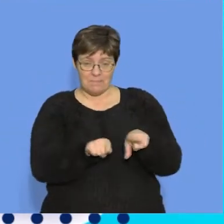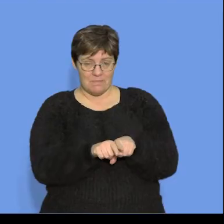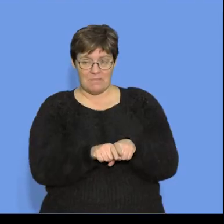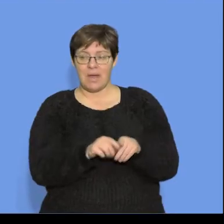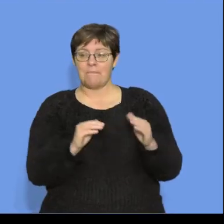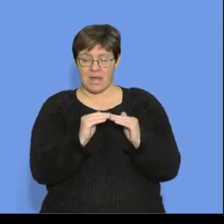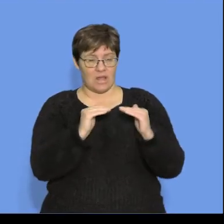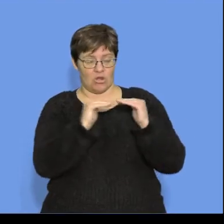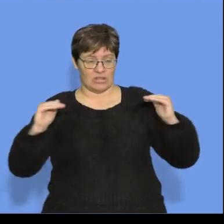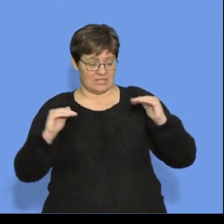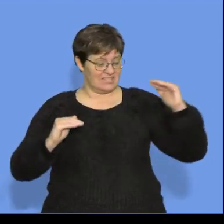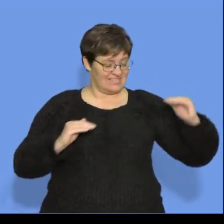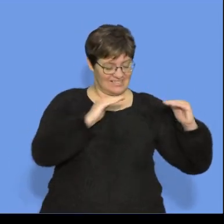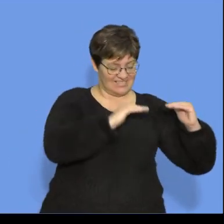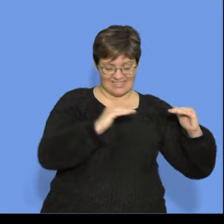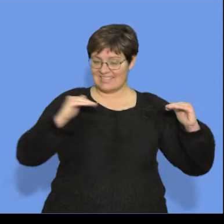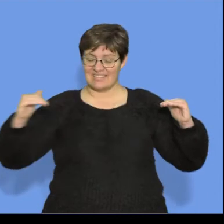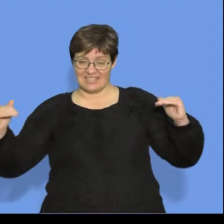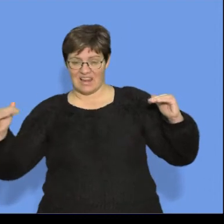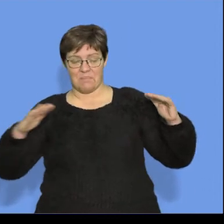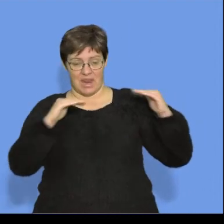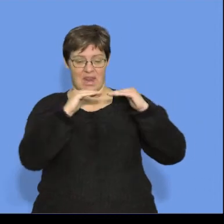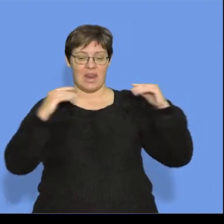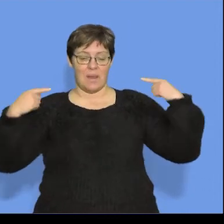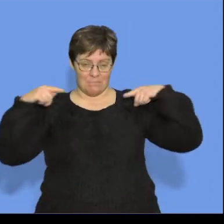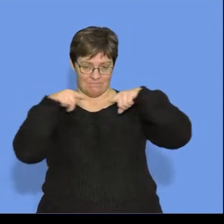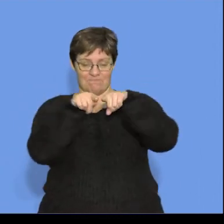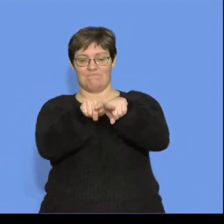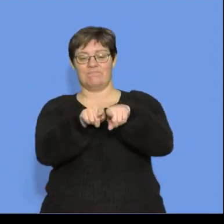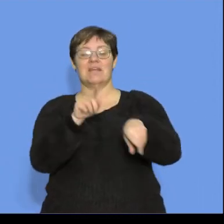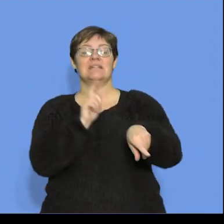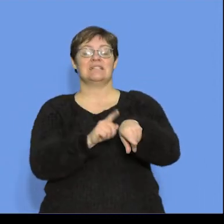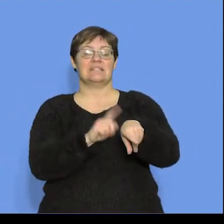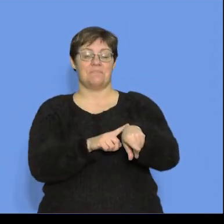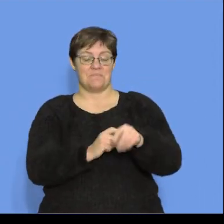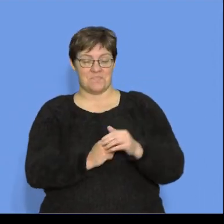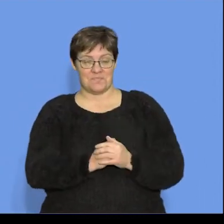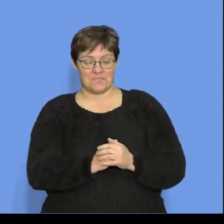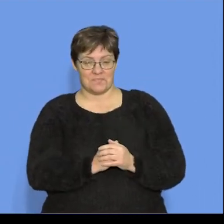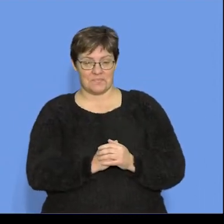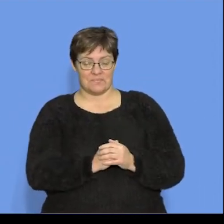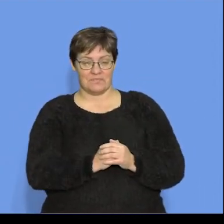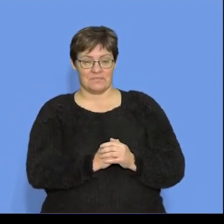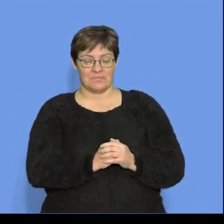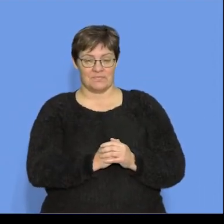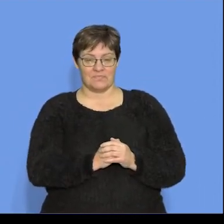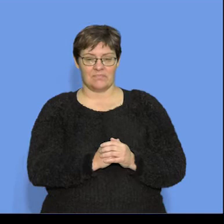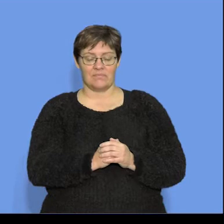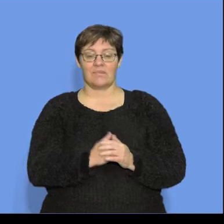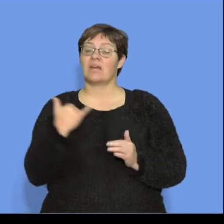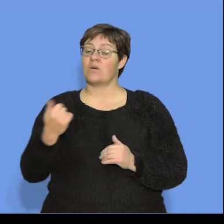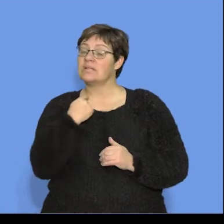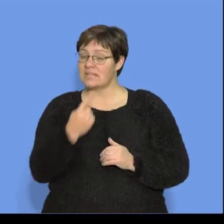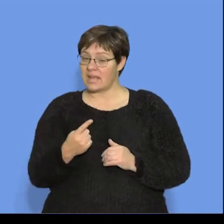a constant. So they're parallel to the time axis. And at this point, we would say